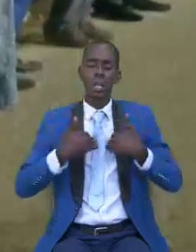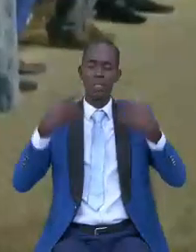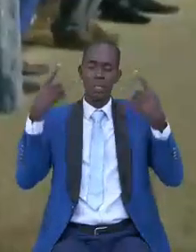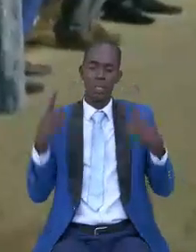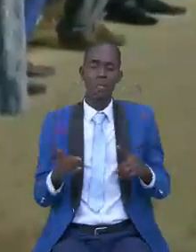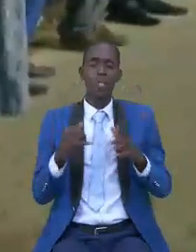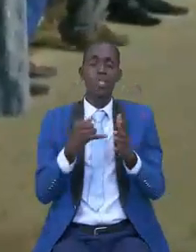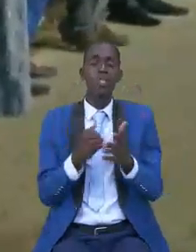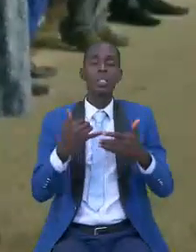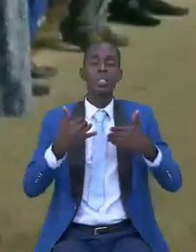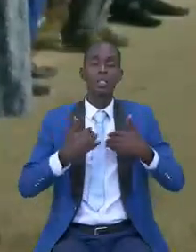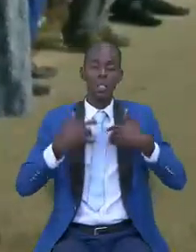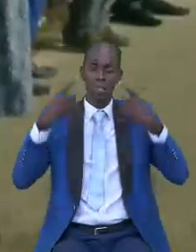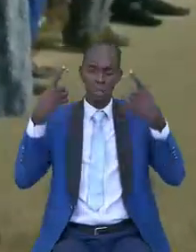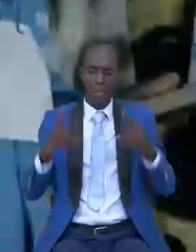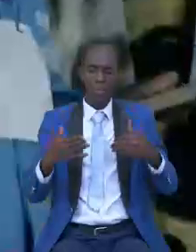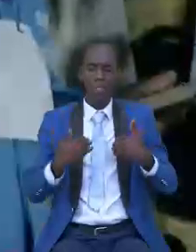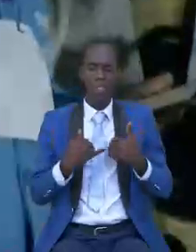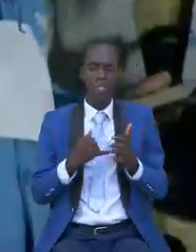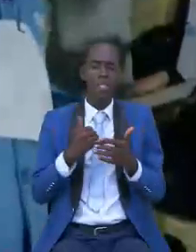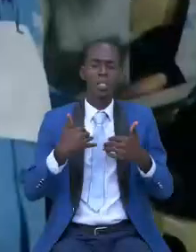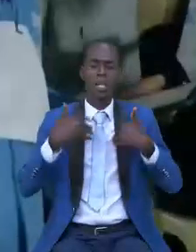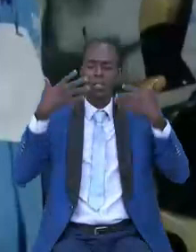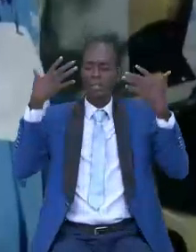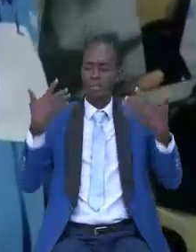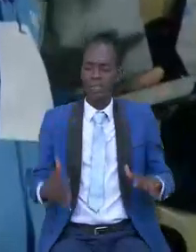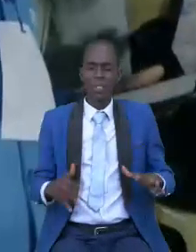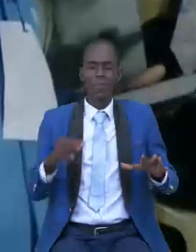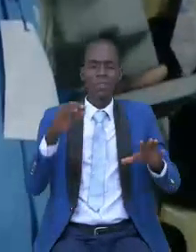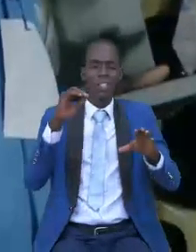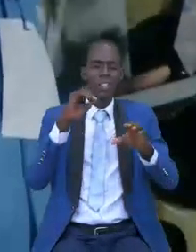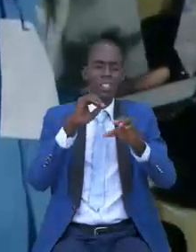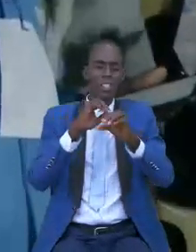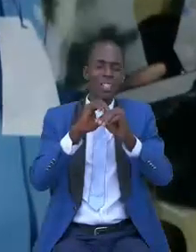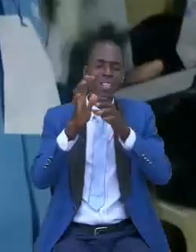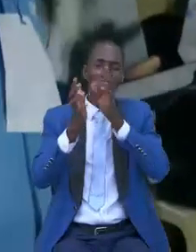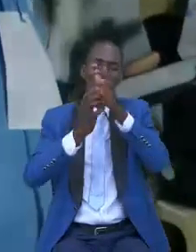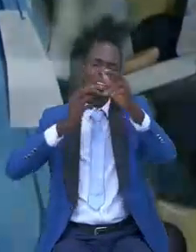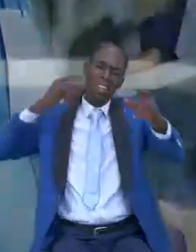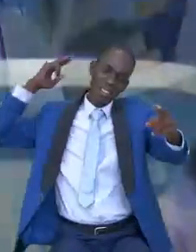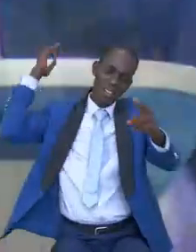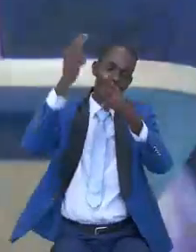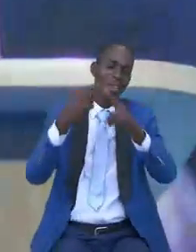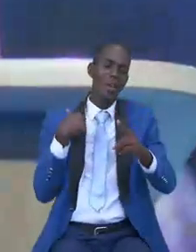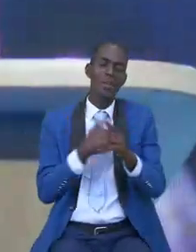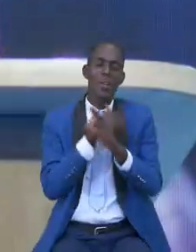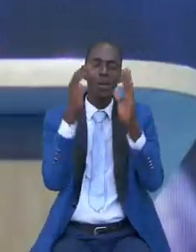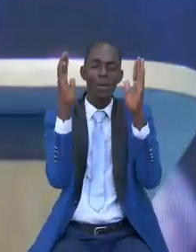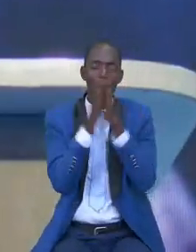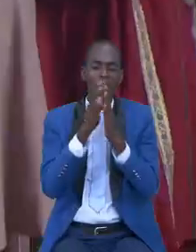done. It is finished. In Jesus' name we